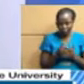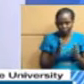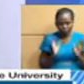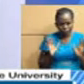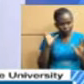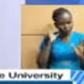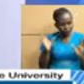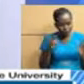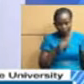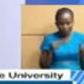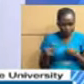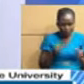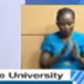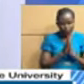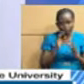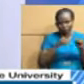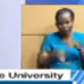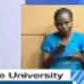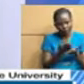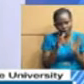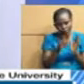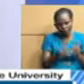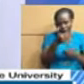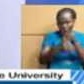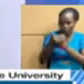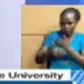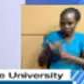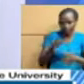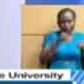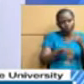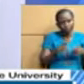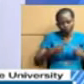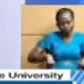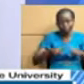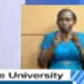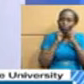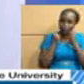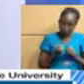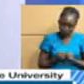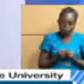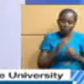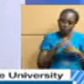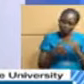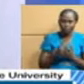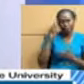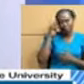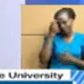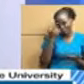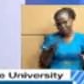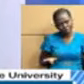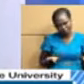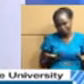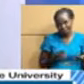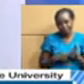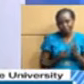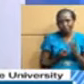been discussing, contribute to those that are vulnerable around you, because we as a society are all government, and I think that makes a